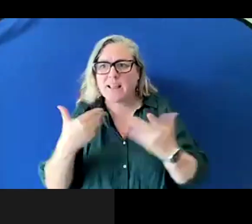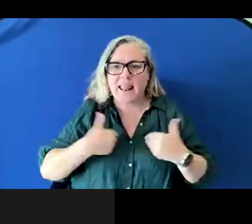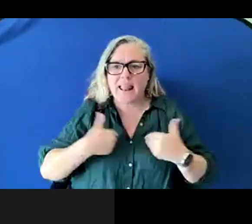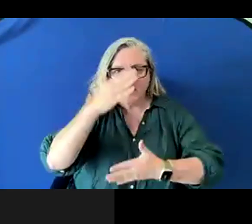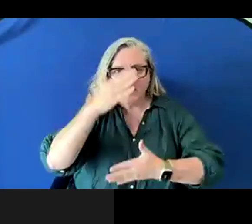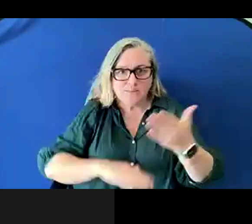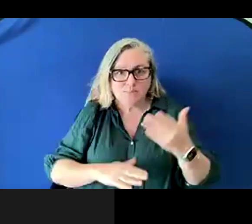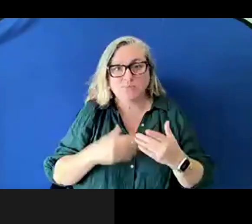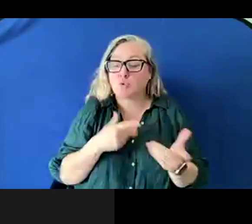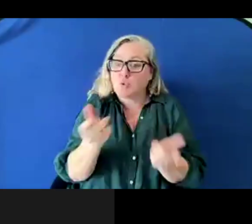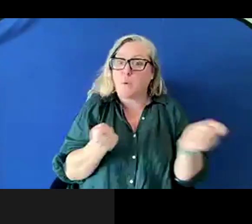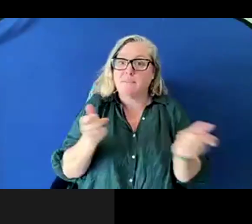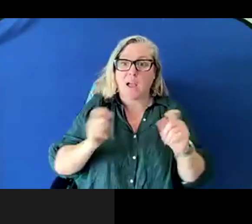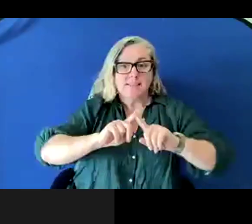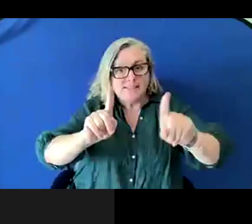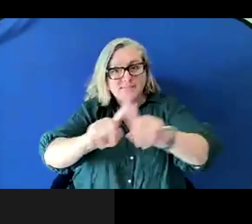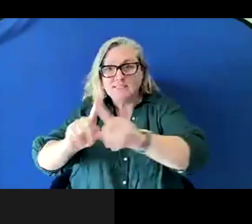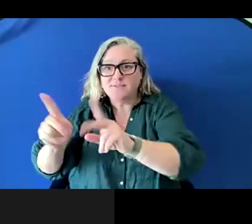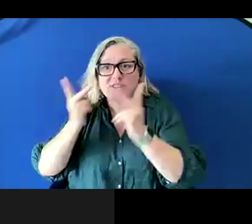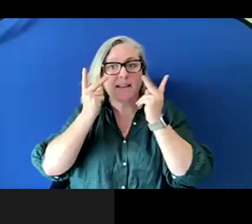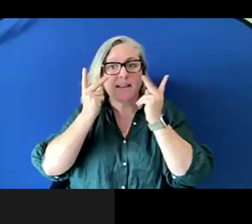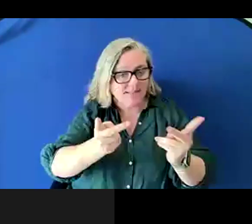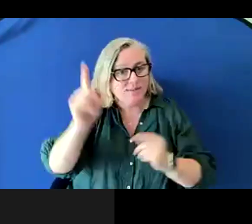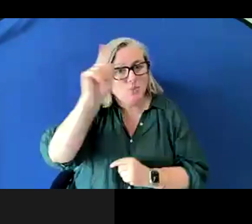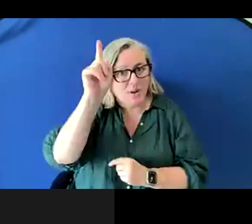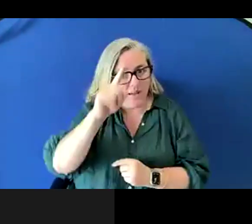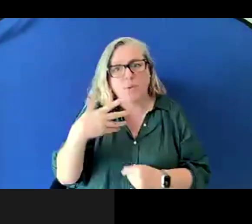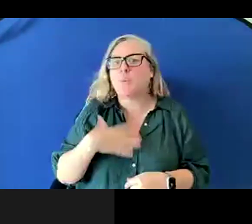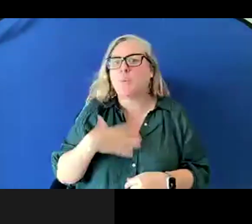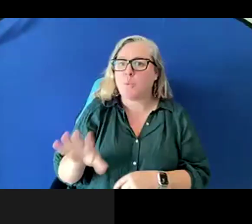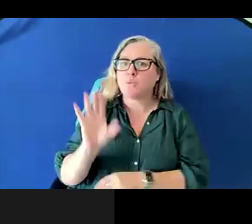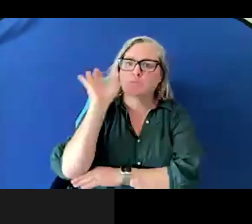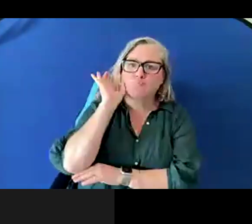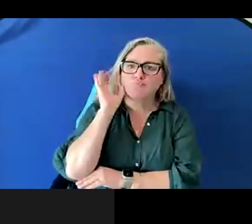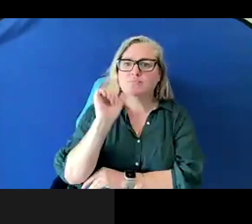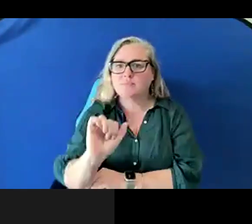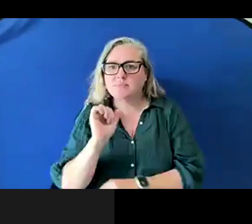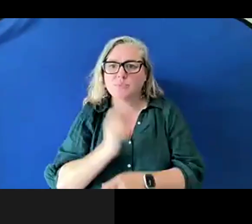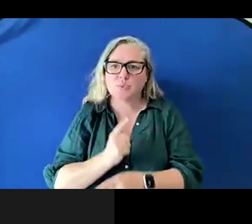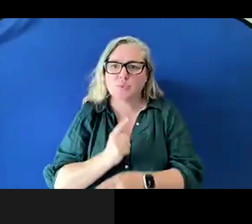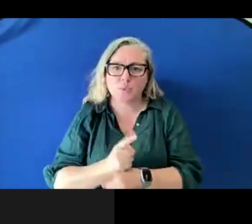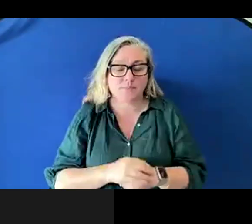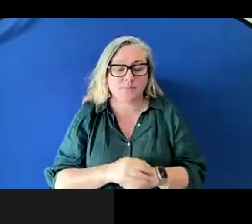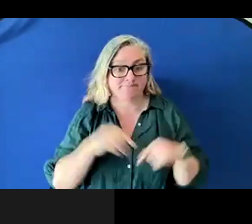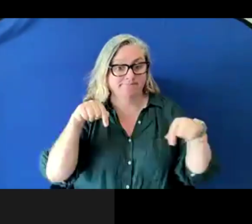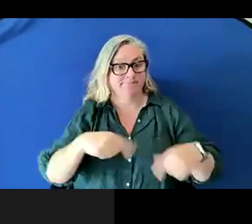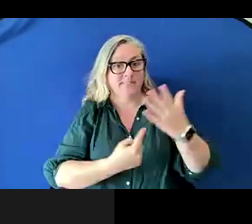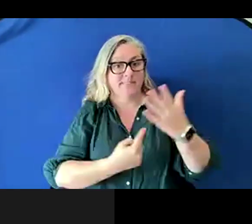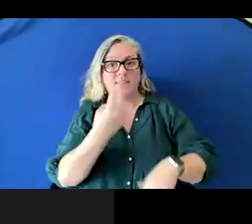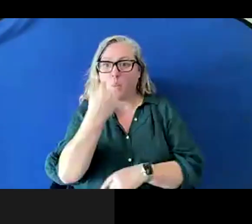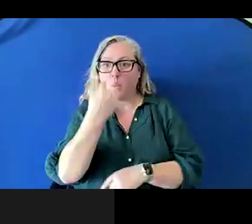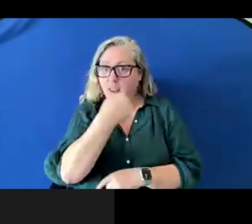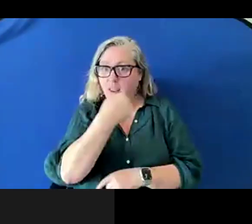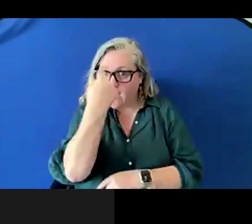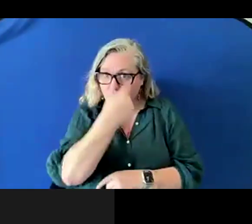different guests here today, which we're looking forward to hearing from. The event will go for 1 hour, and